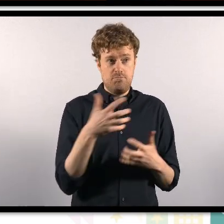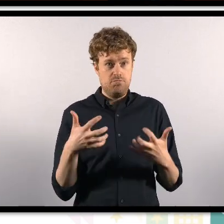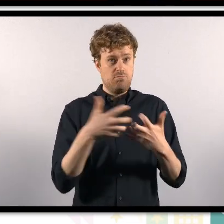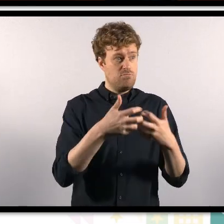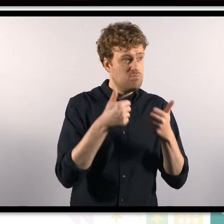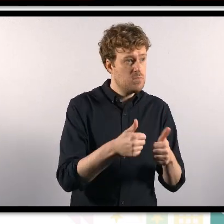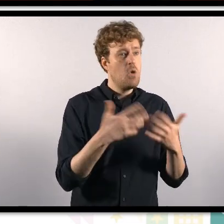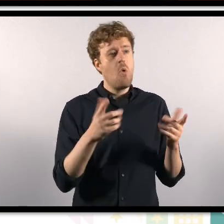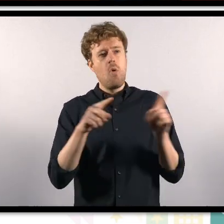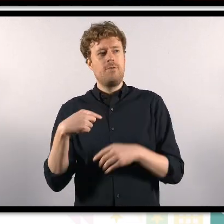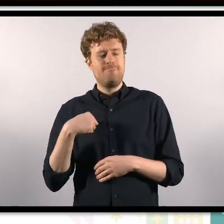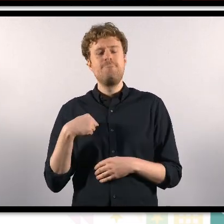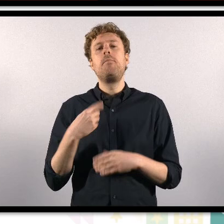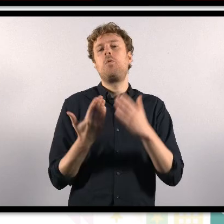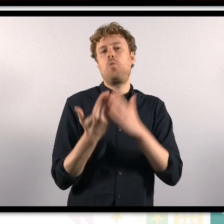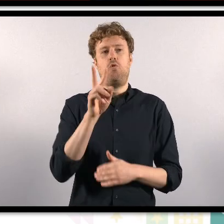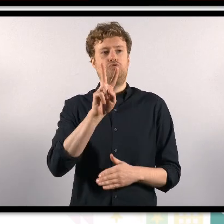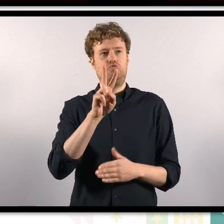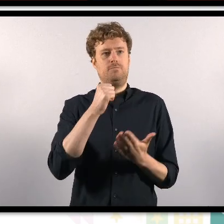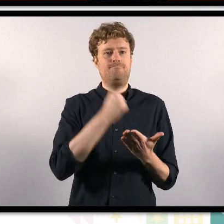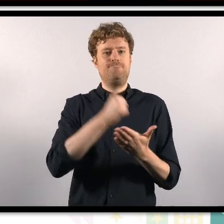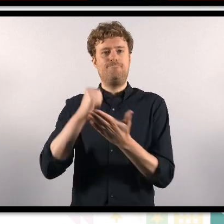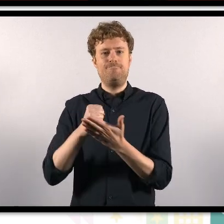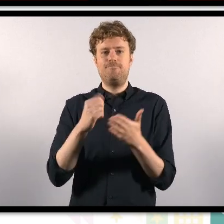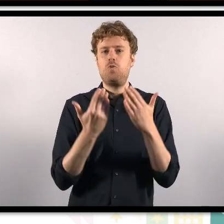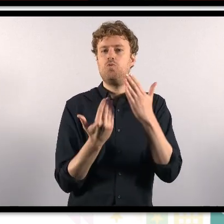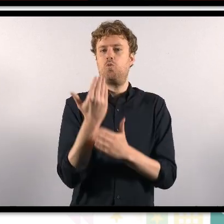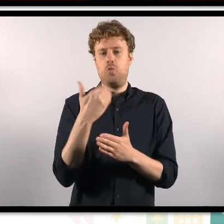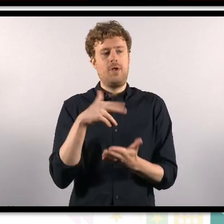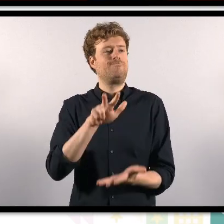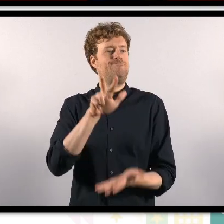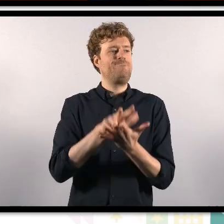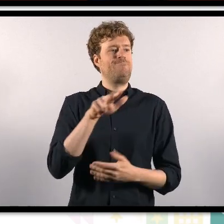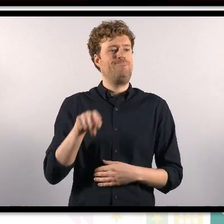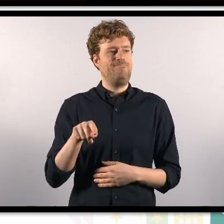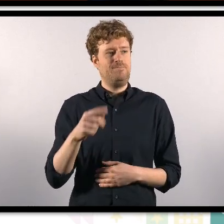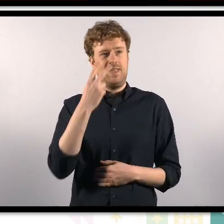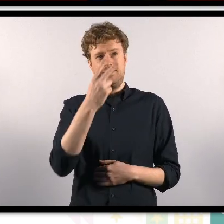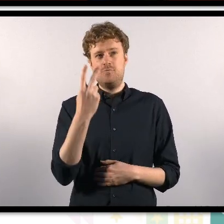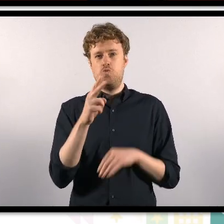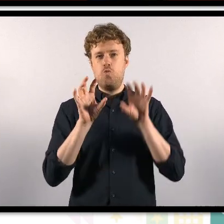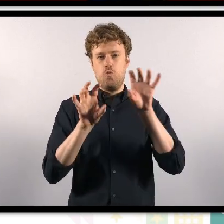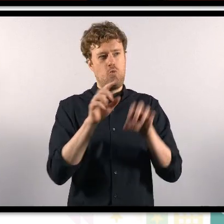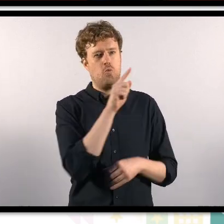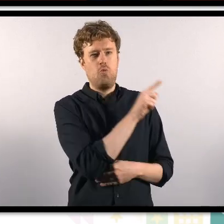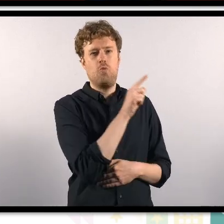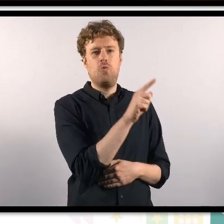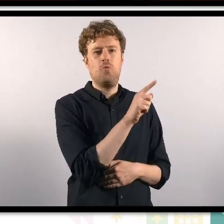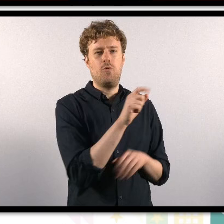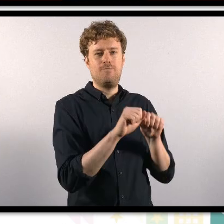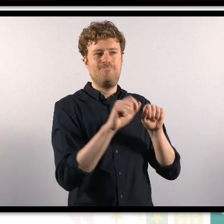attend KubeCon, all y'all have discounts, and so please check it out. Platform engineering is definitely here to